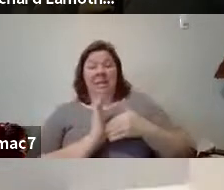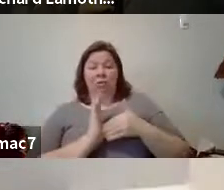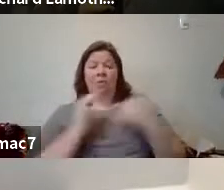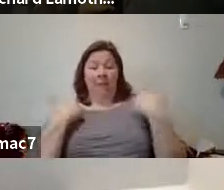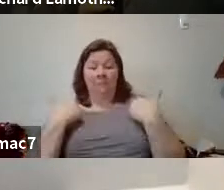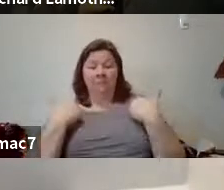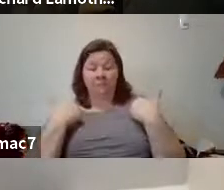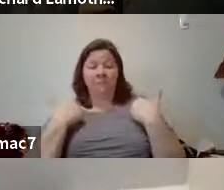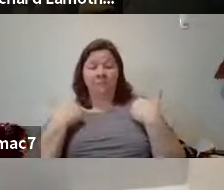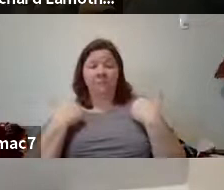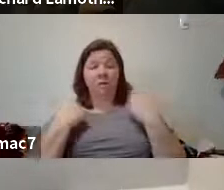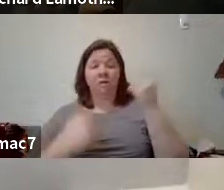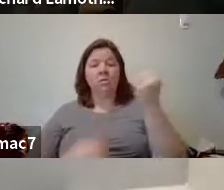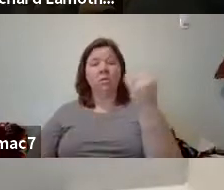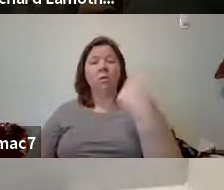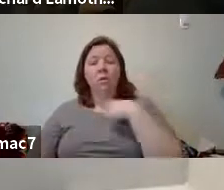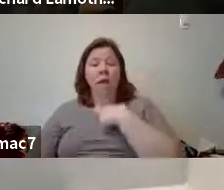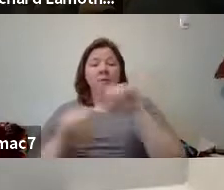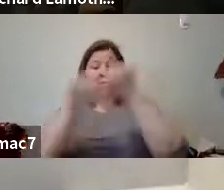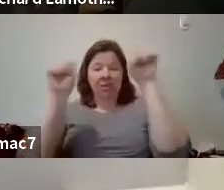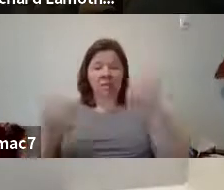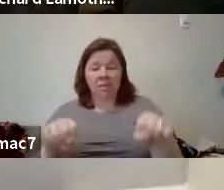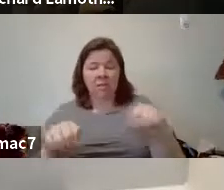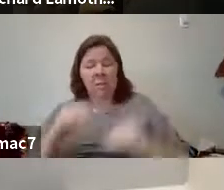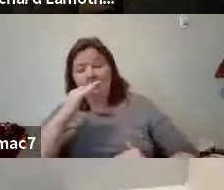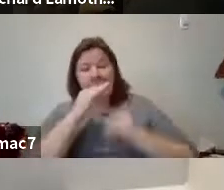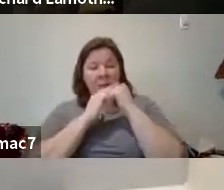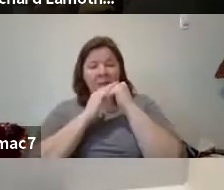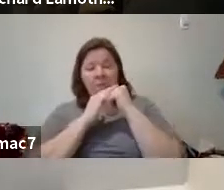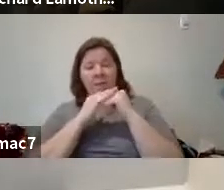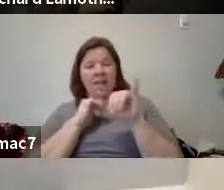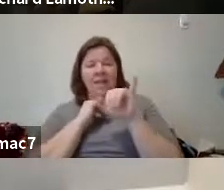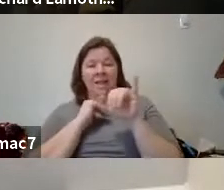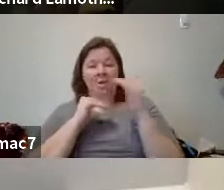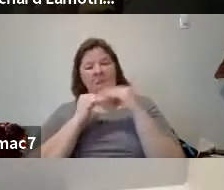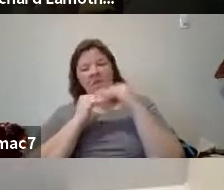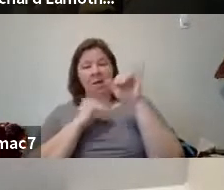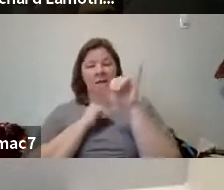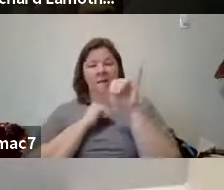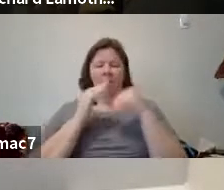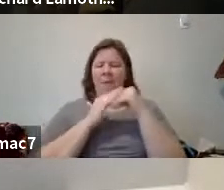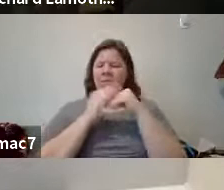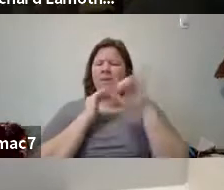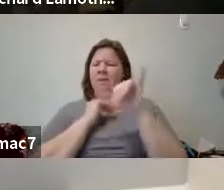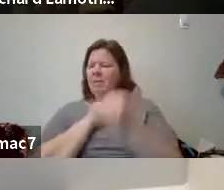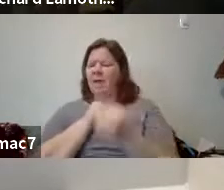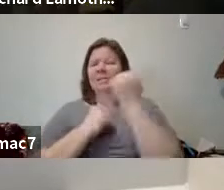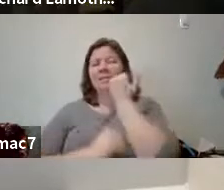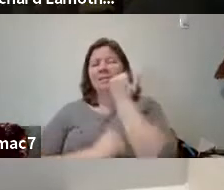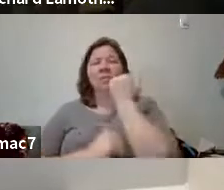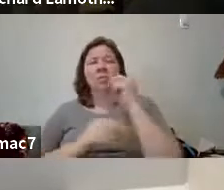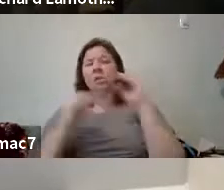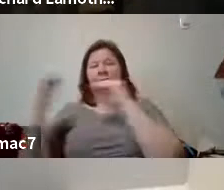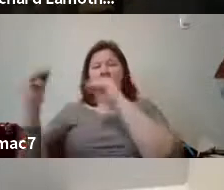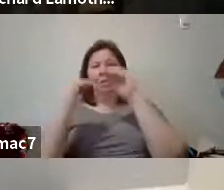to see, I came up with a system to maximize the potential in my business, dentistry, and I've been teaching that all around the